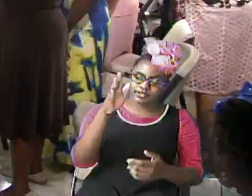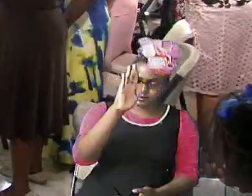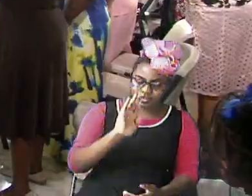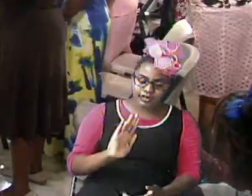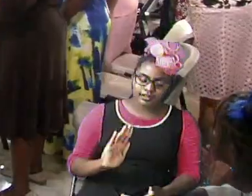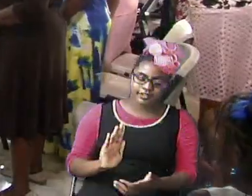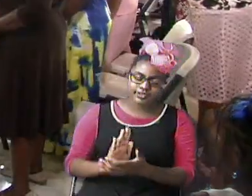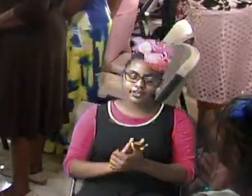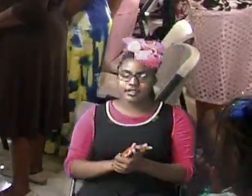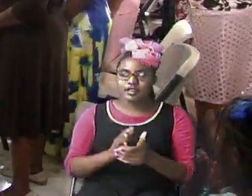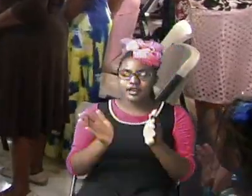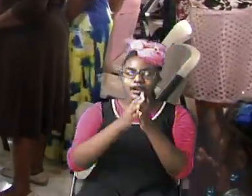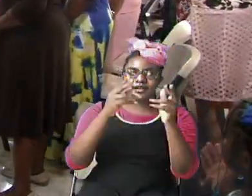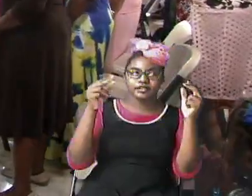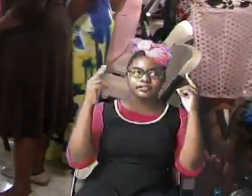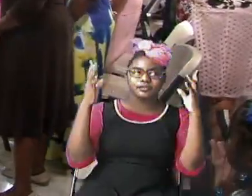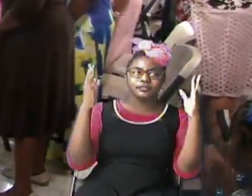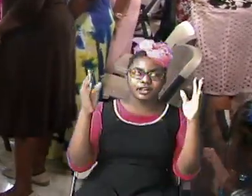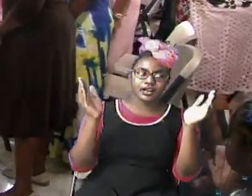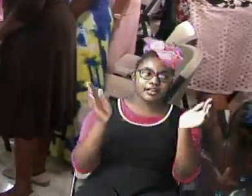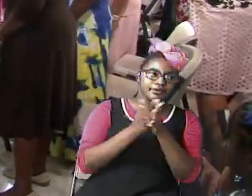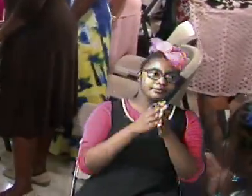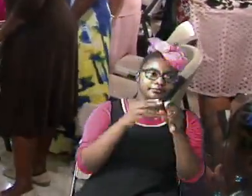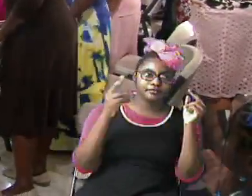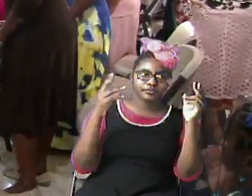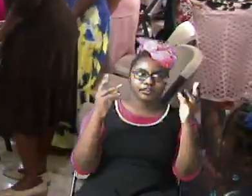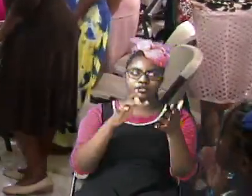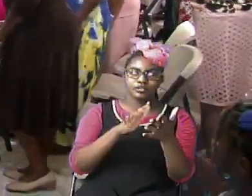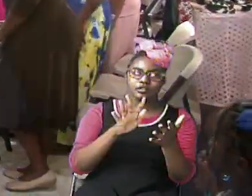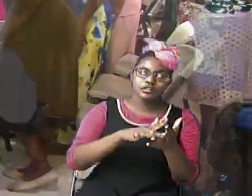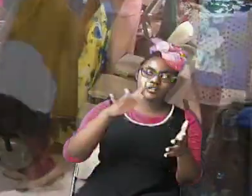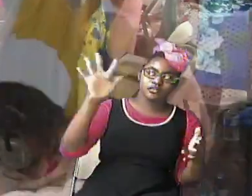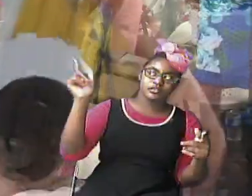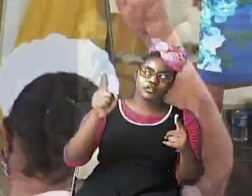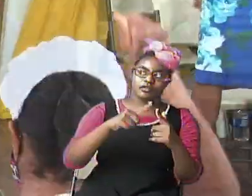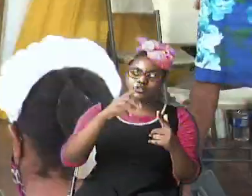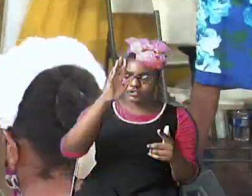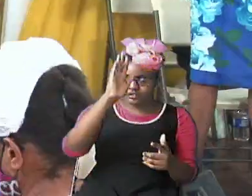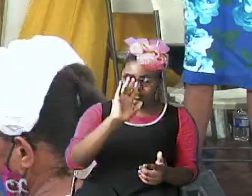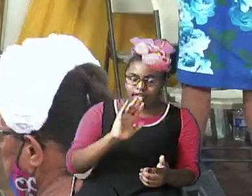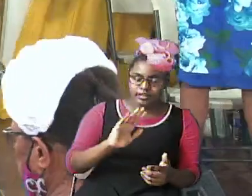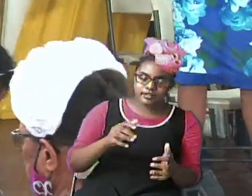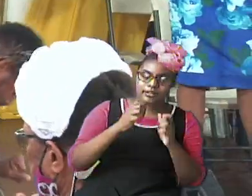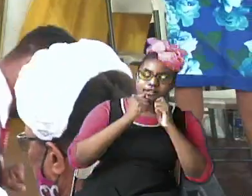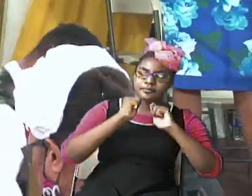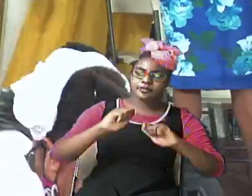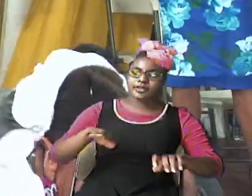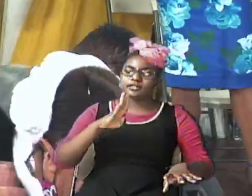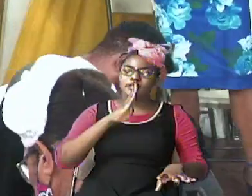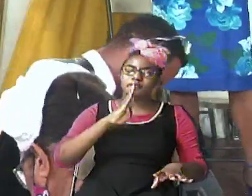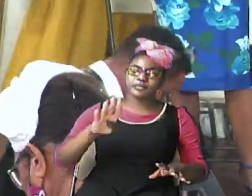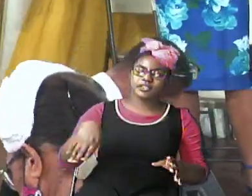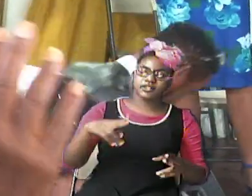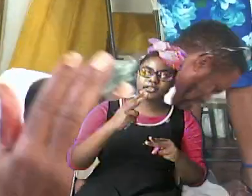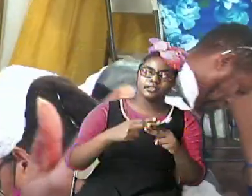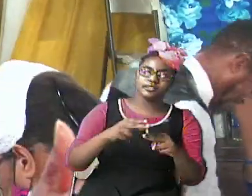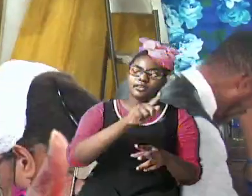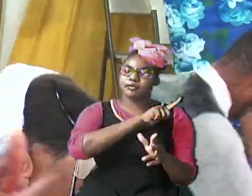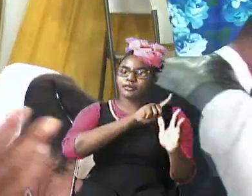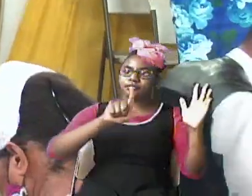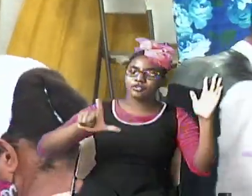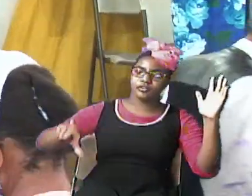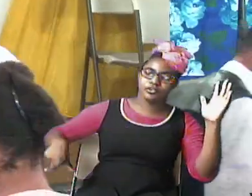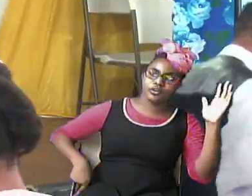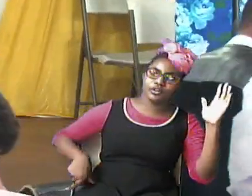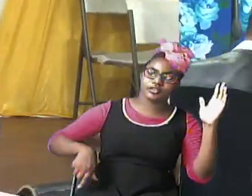Hallelujah. Hallelujah. Glory to God. Blessed be the name of the Lord. We